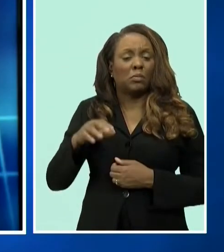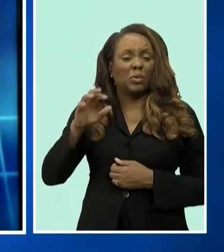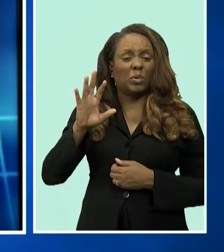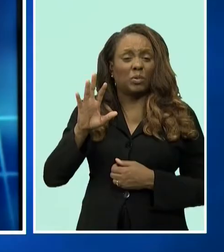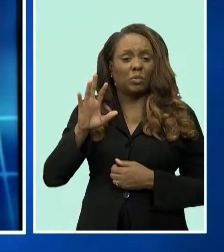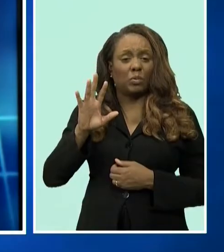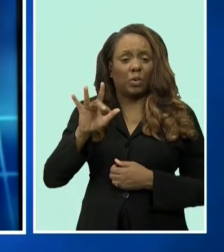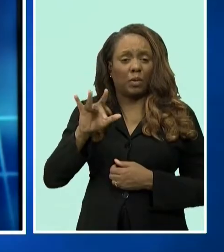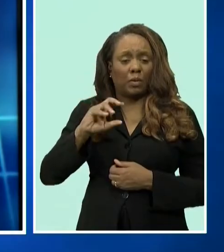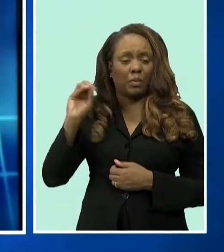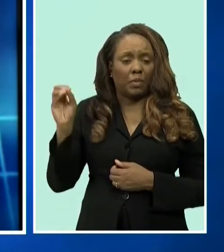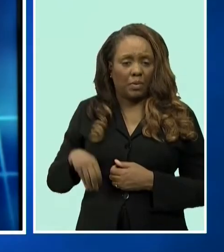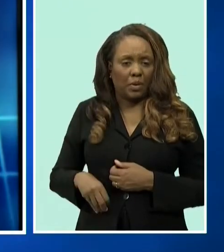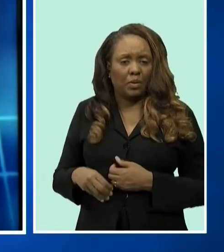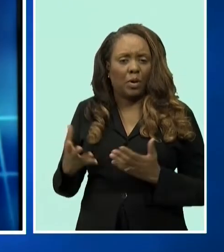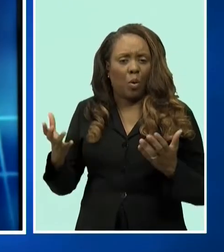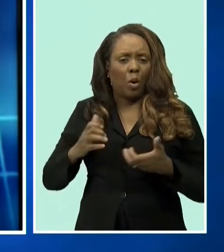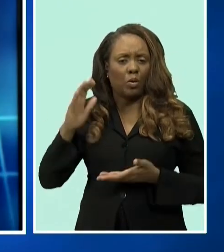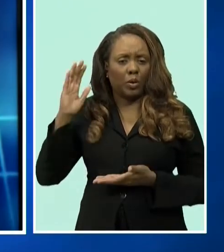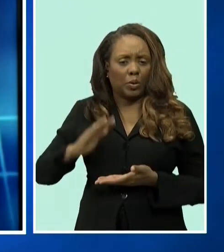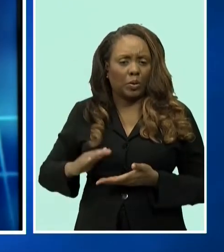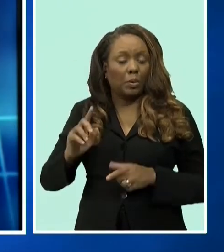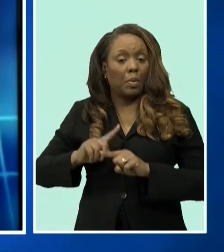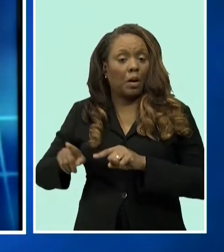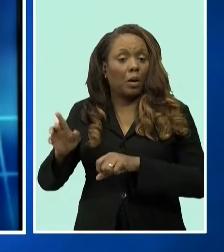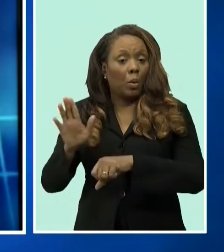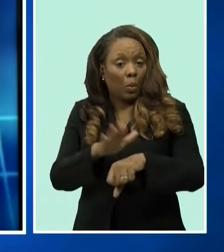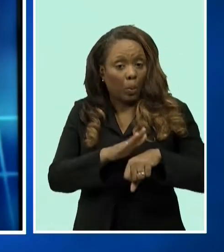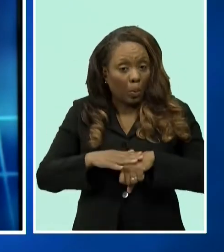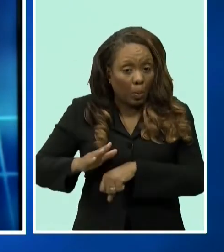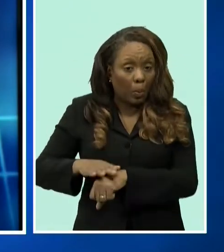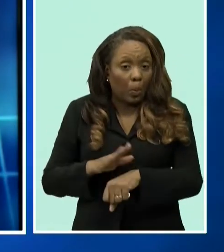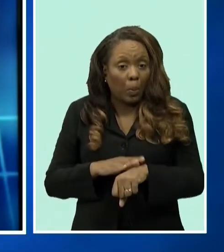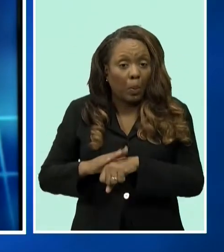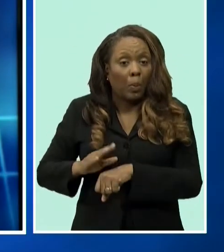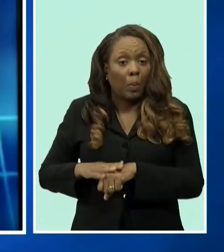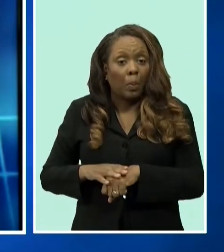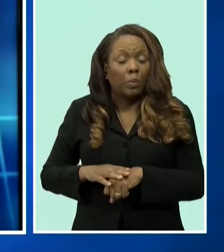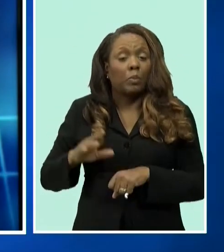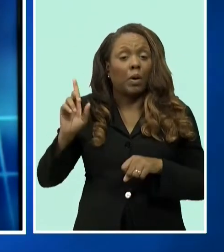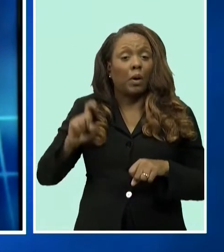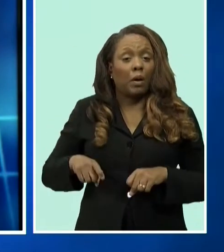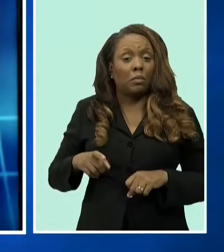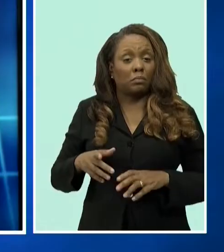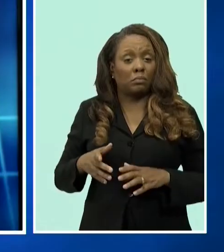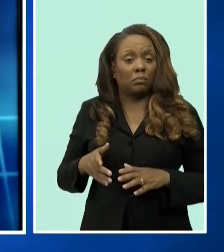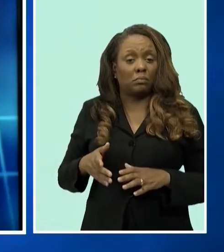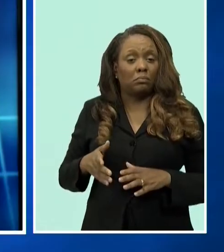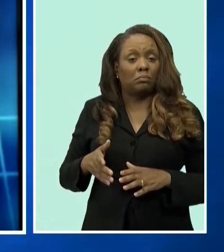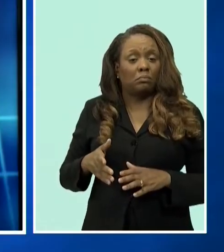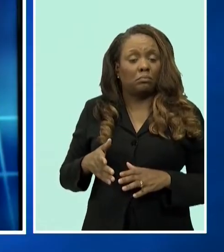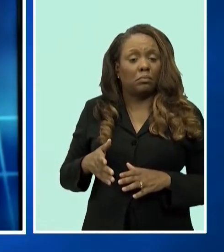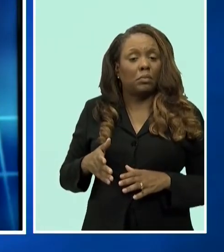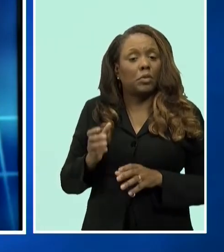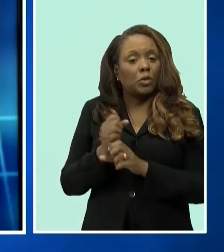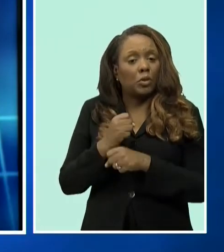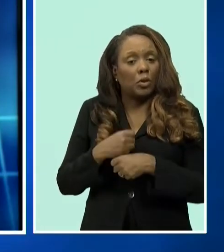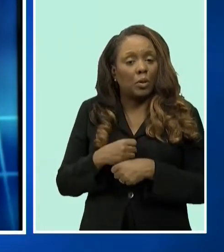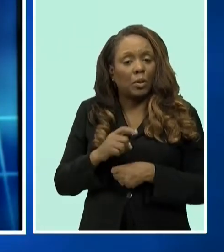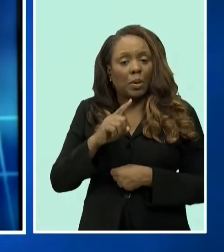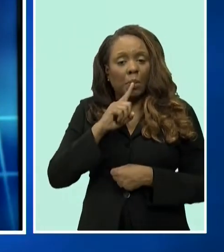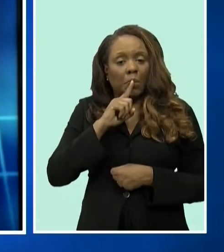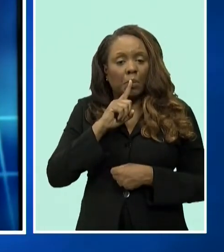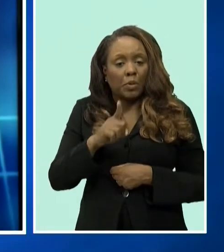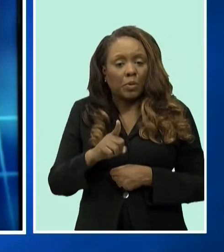year 2025. Mrs. Coke Hamilton warned during a presentation on improving food security,